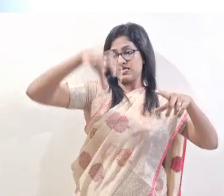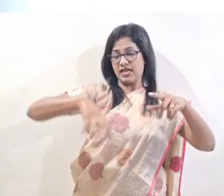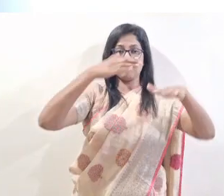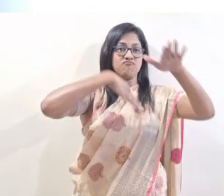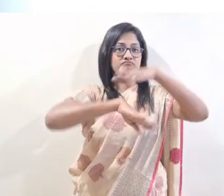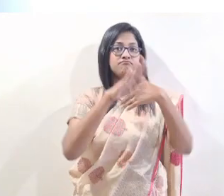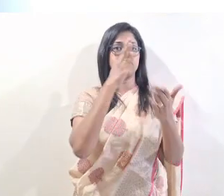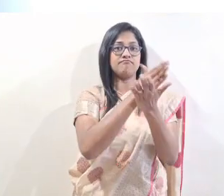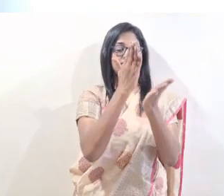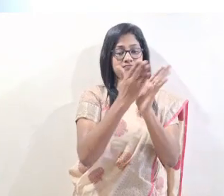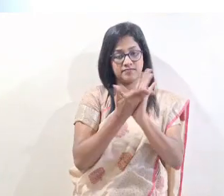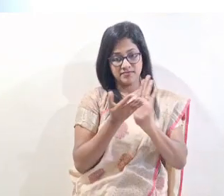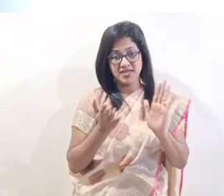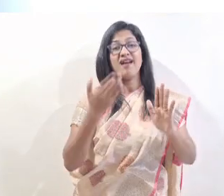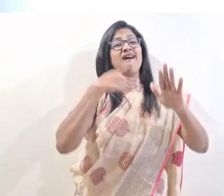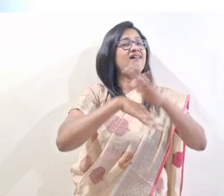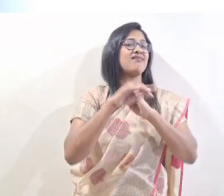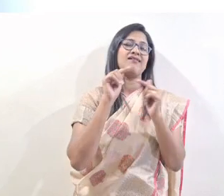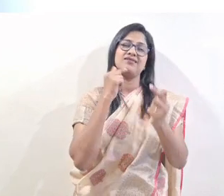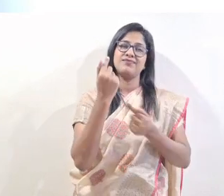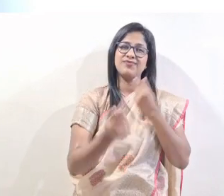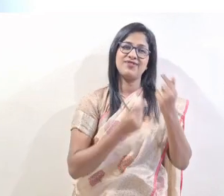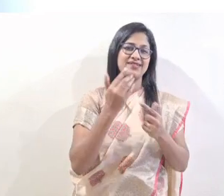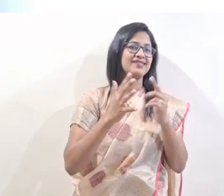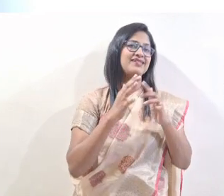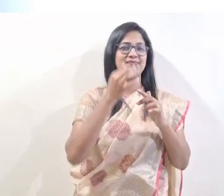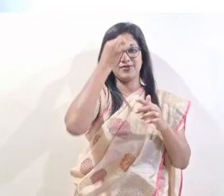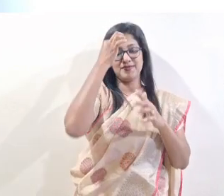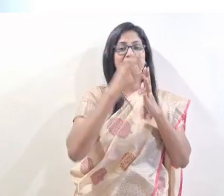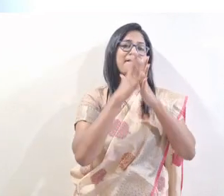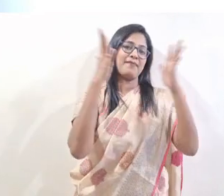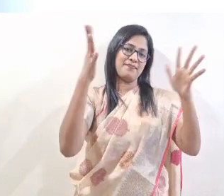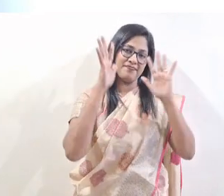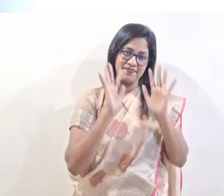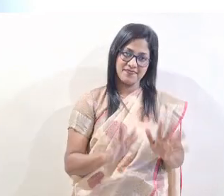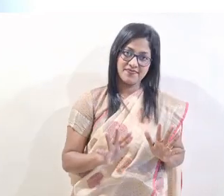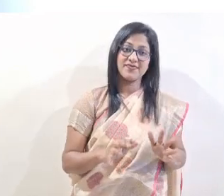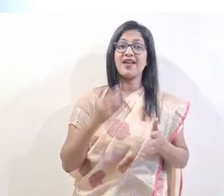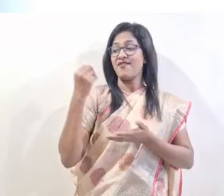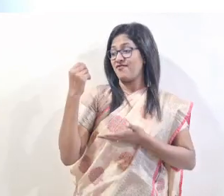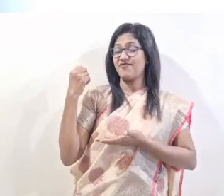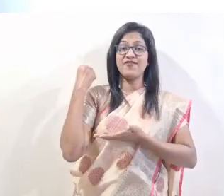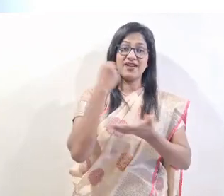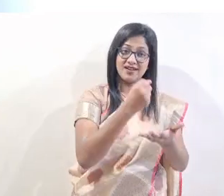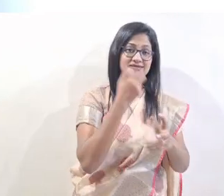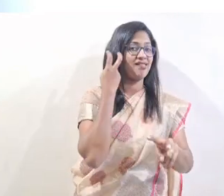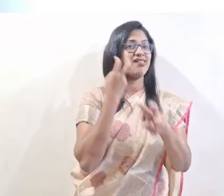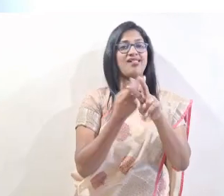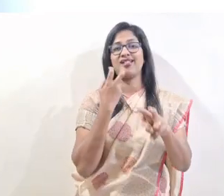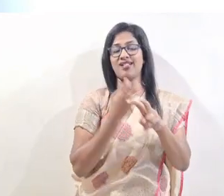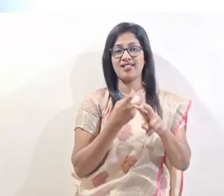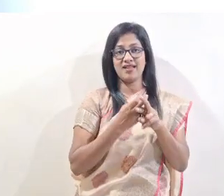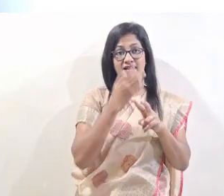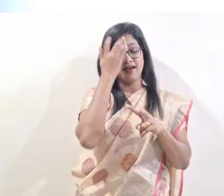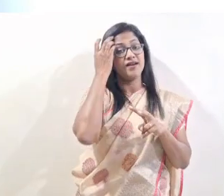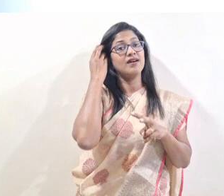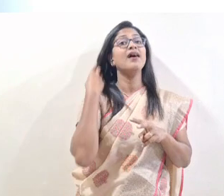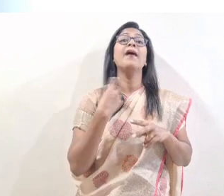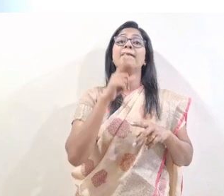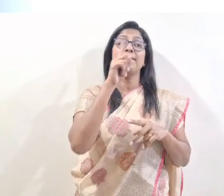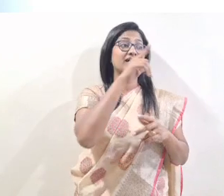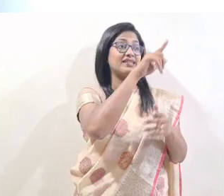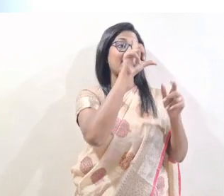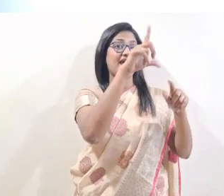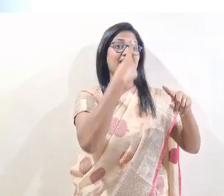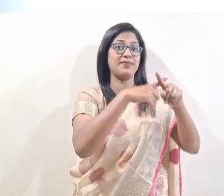started, and there are a lot of political issues had taken place. The financing has become a challenge. But with the support of